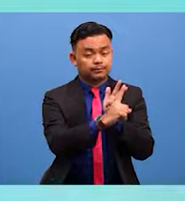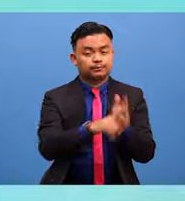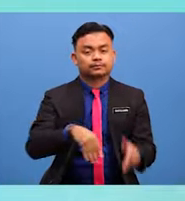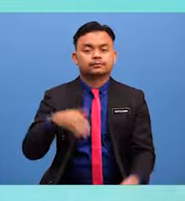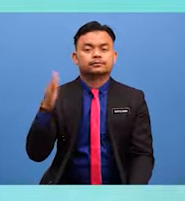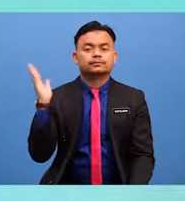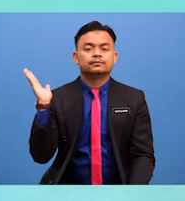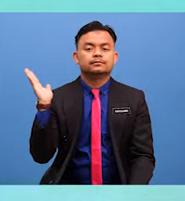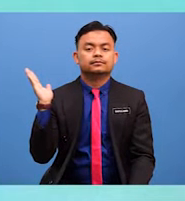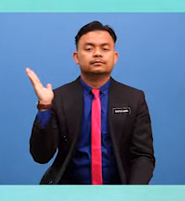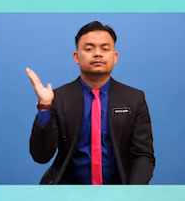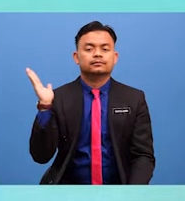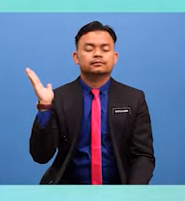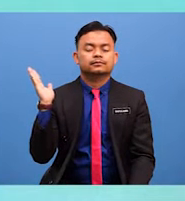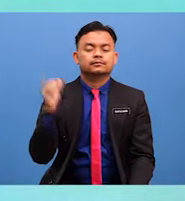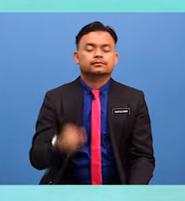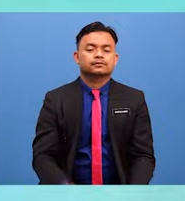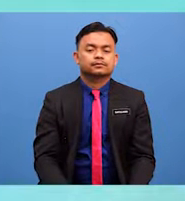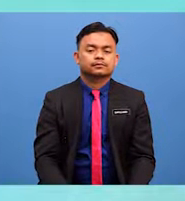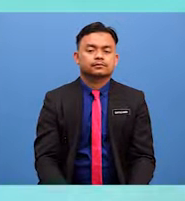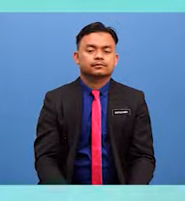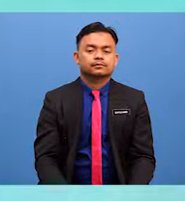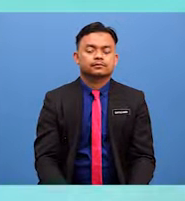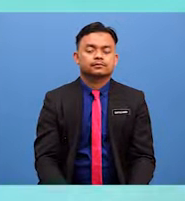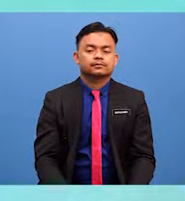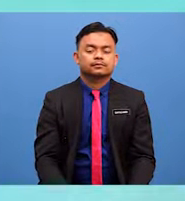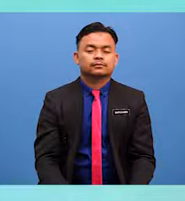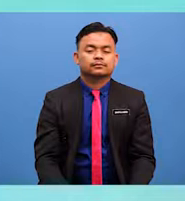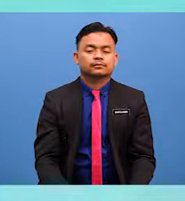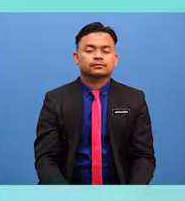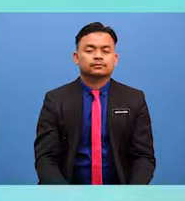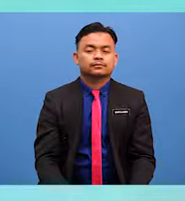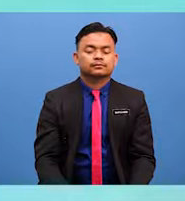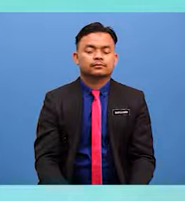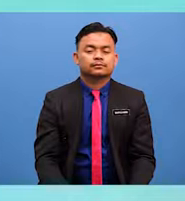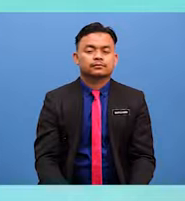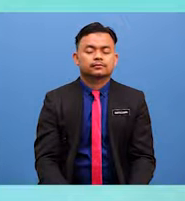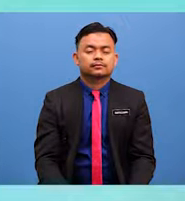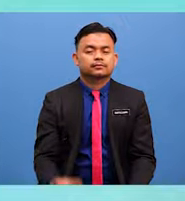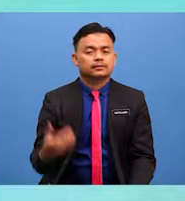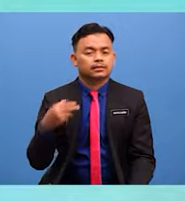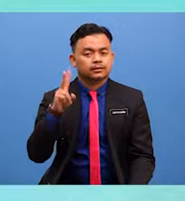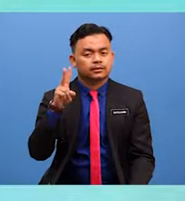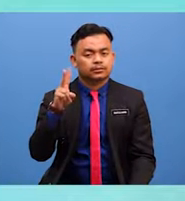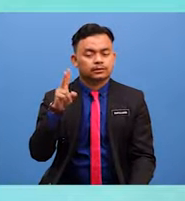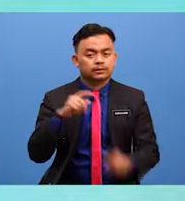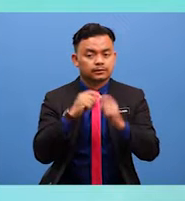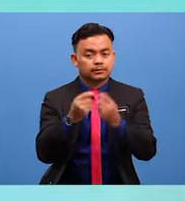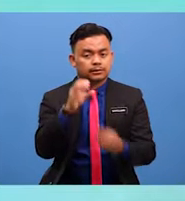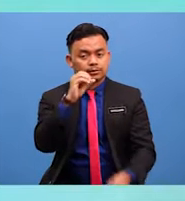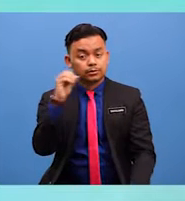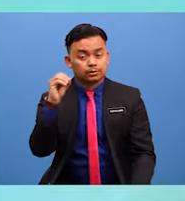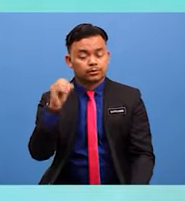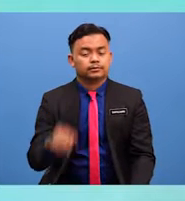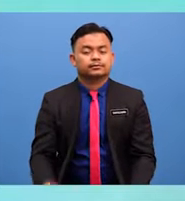the answer is comprises. There are two blanks in sentence four.